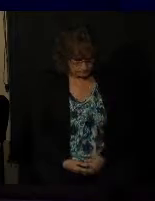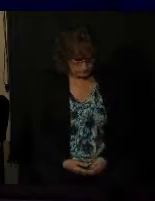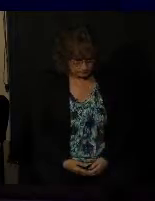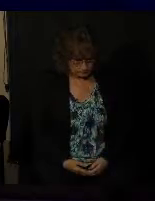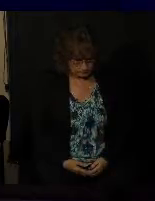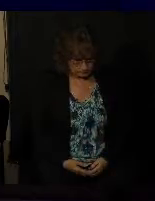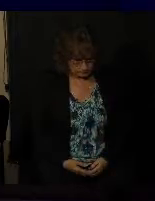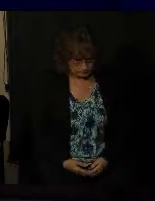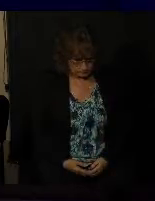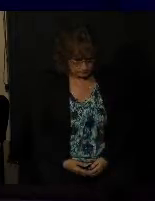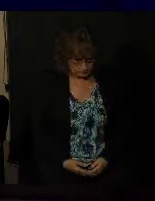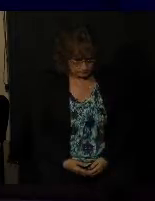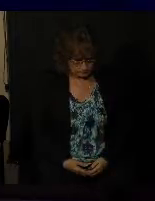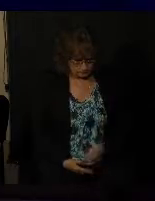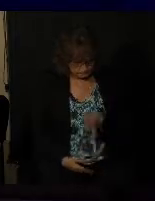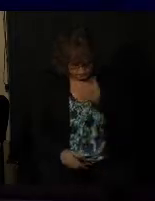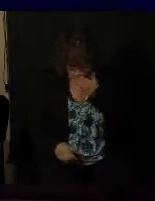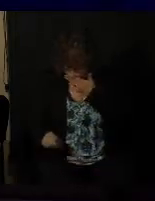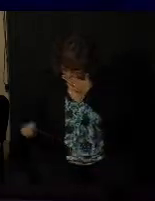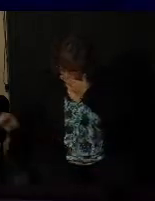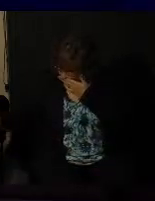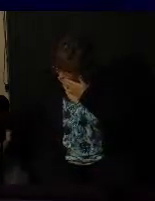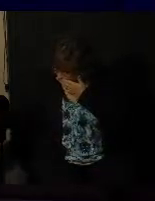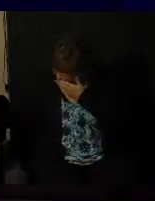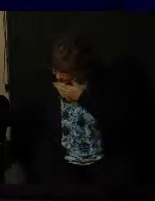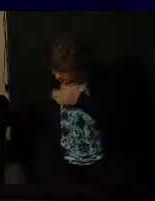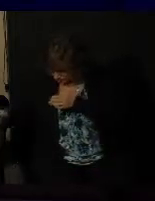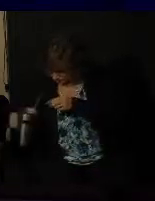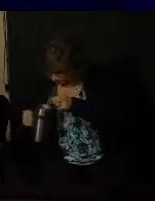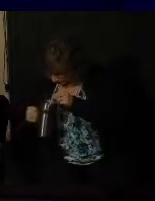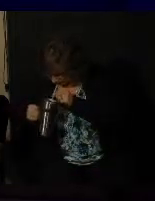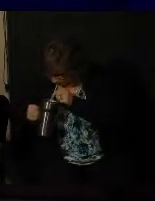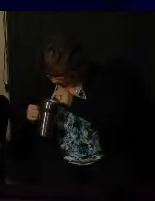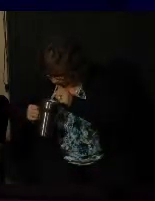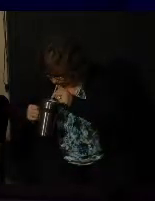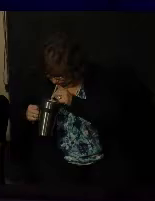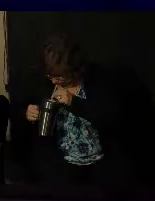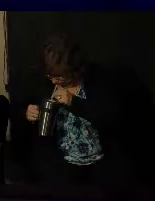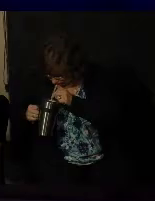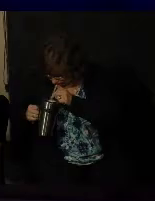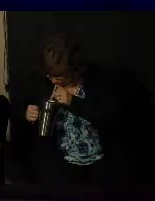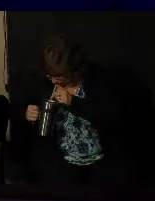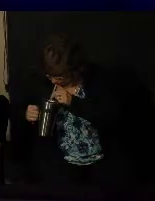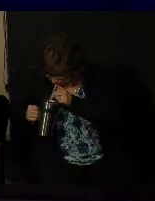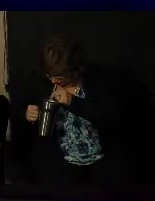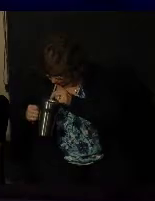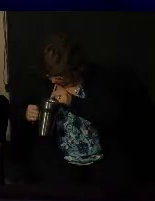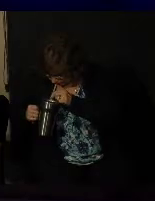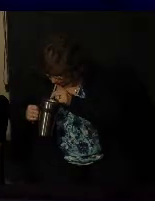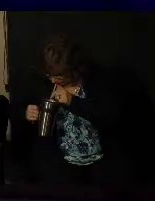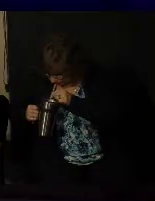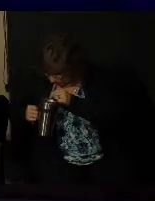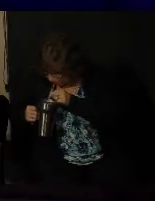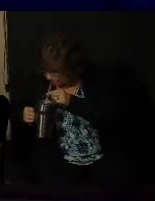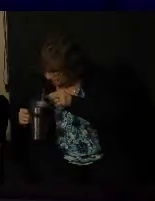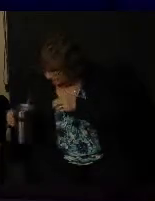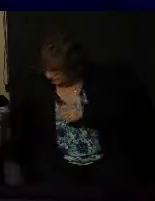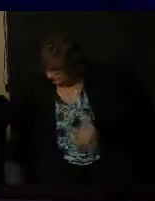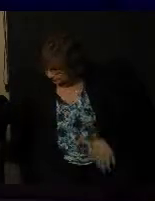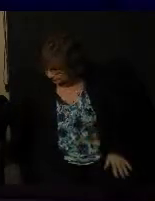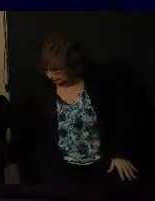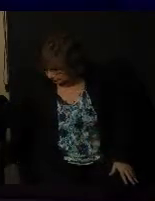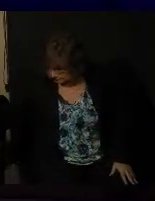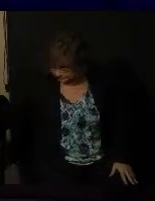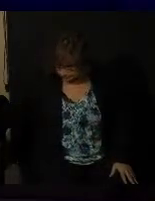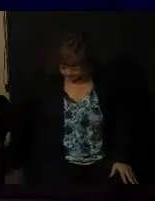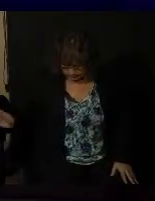Jesus is. I'm encouraged because surely God's not done. This is a whole new mission field. Can I tell you